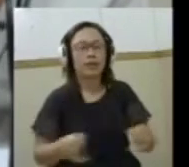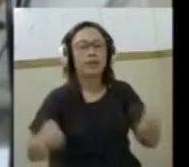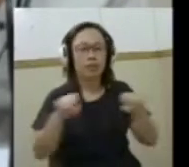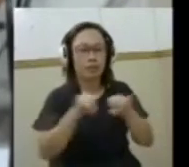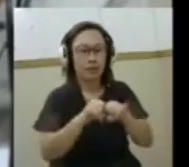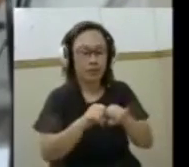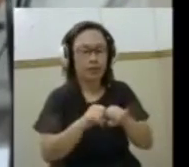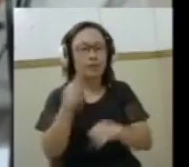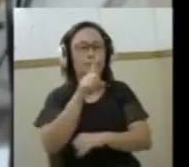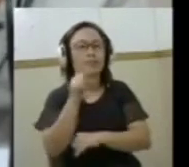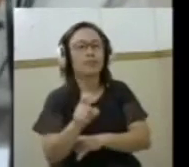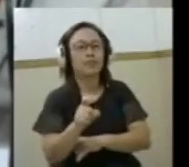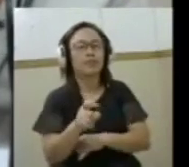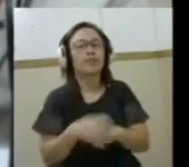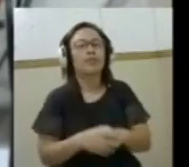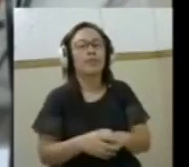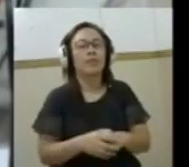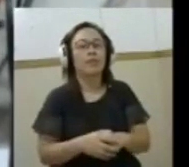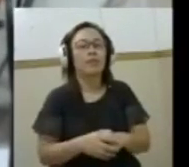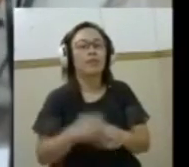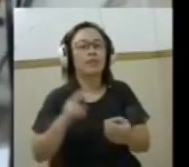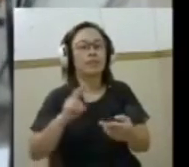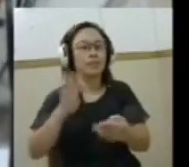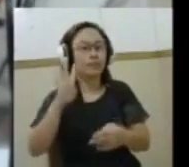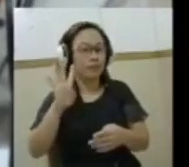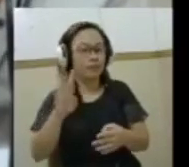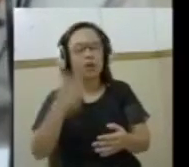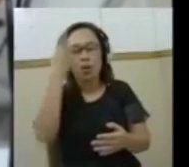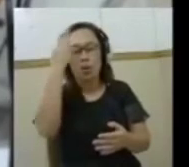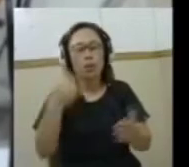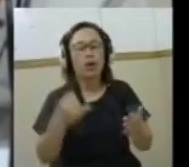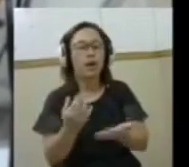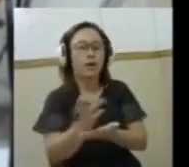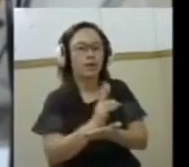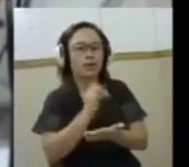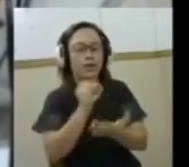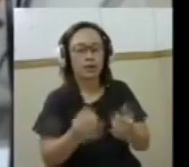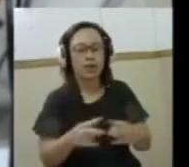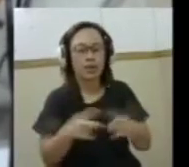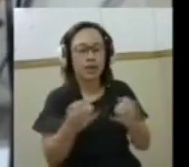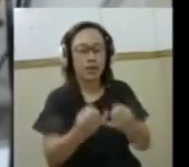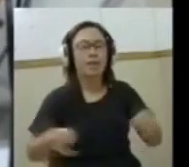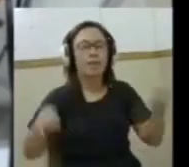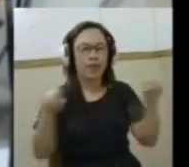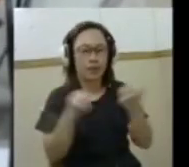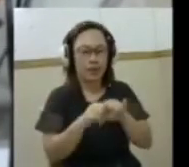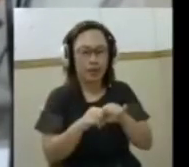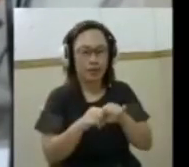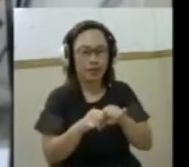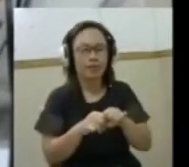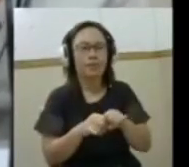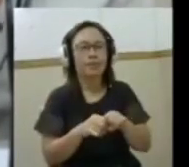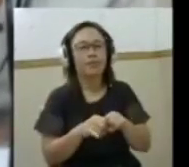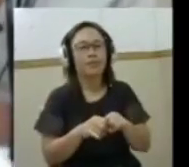3 reasons. Again, question number 4, why is research important? Cite